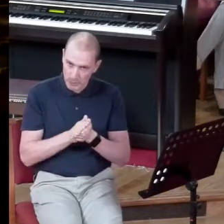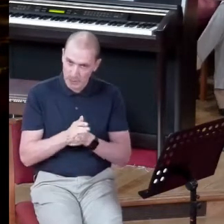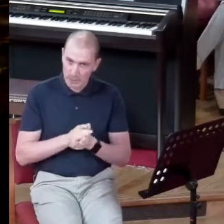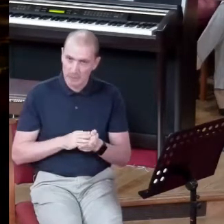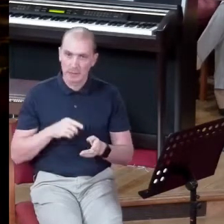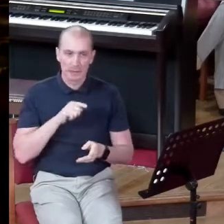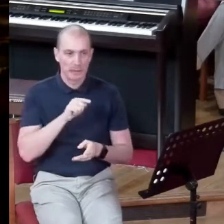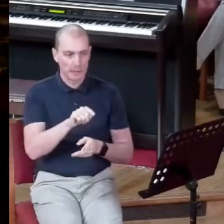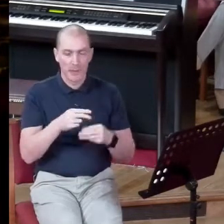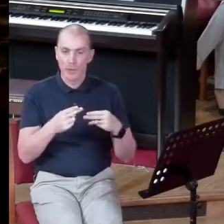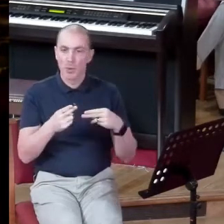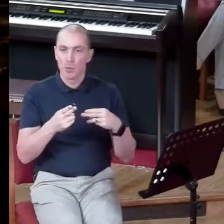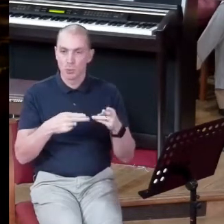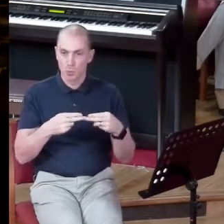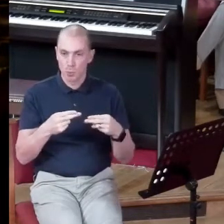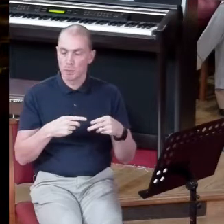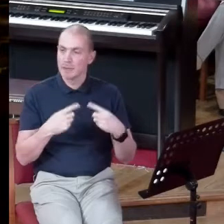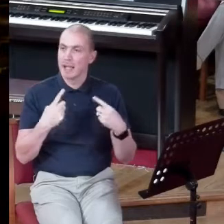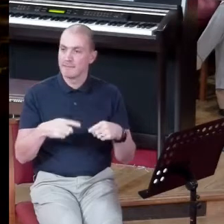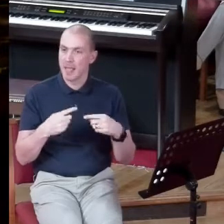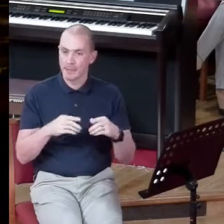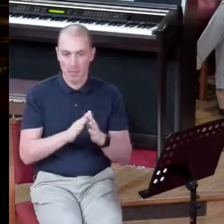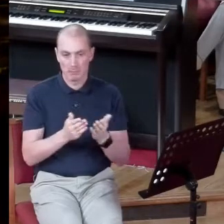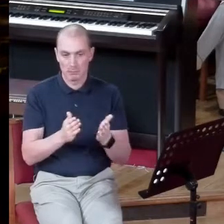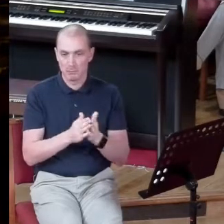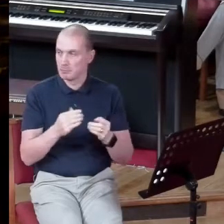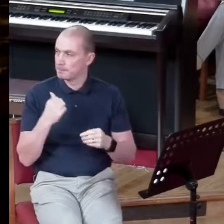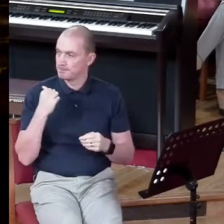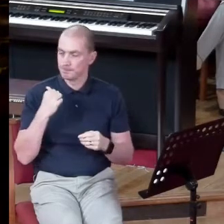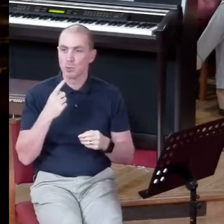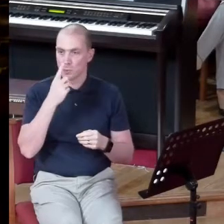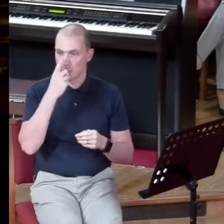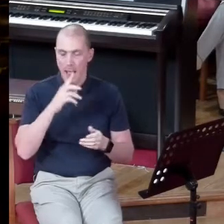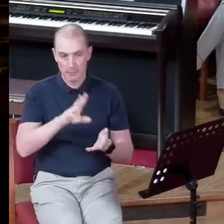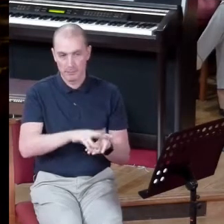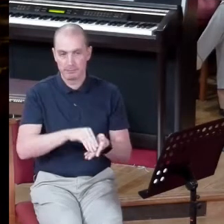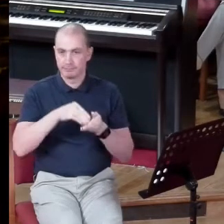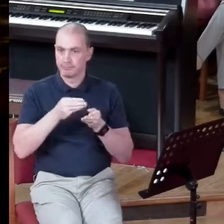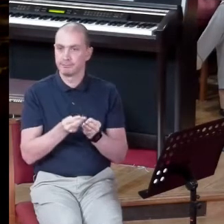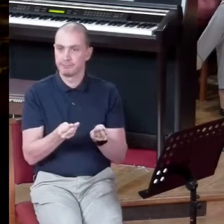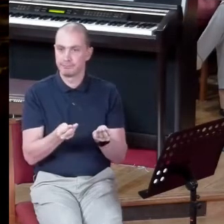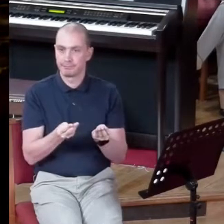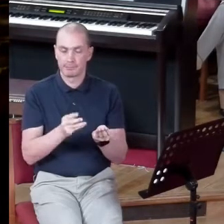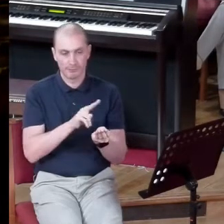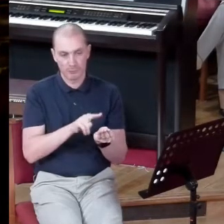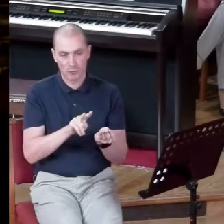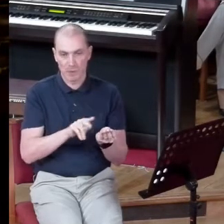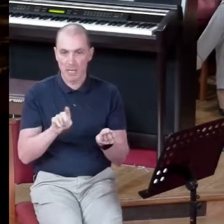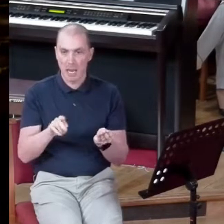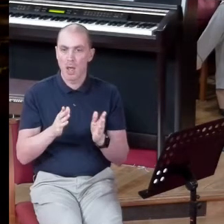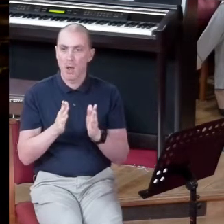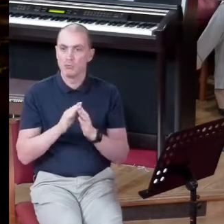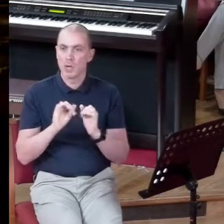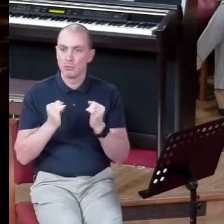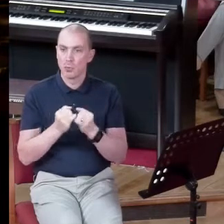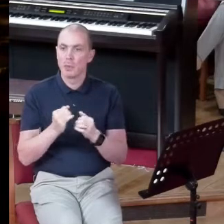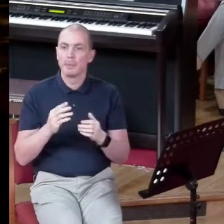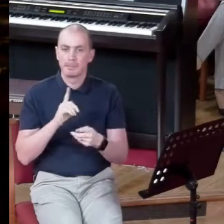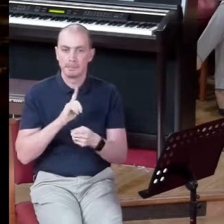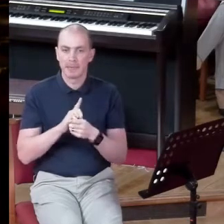the Congregational magazine is now available on the stage for visitors to uplift. And the prayer group meets on Wednesday afternoon